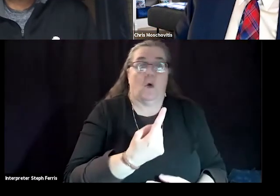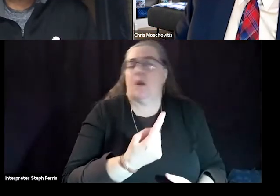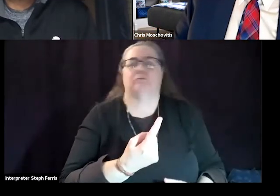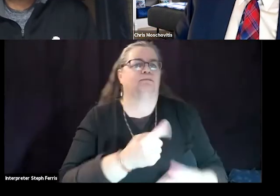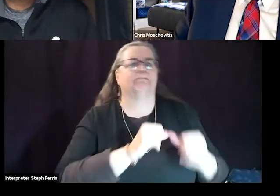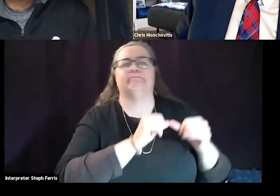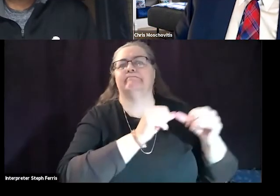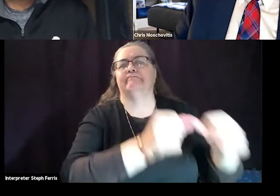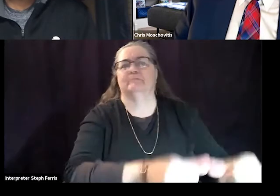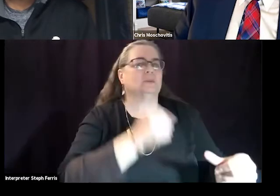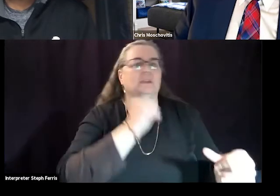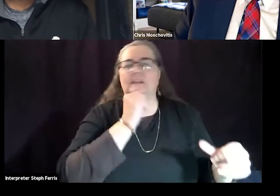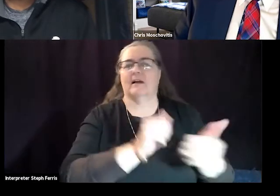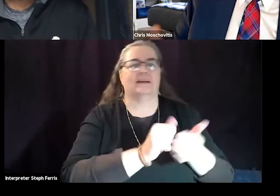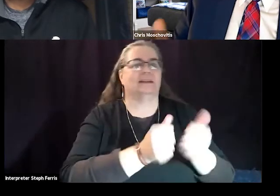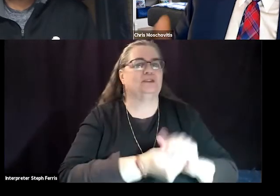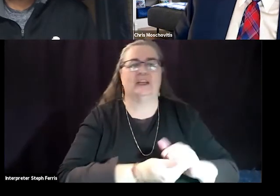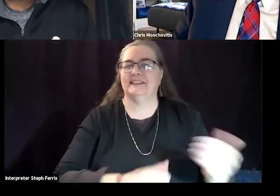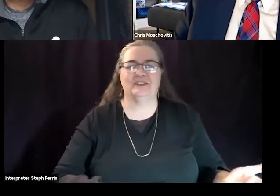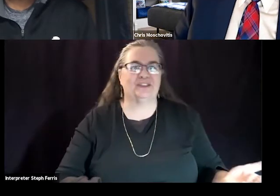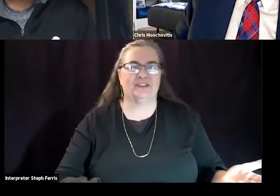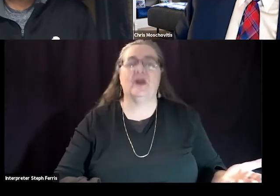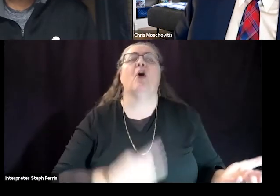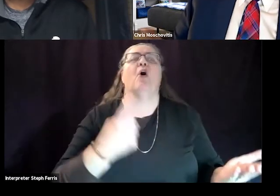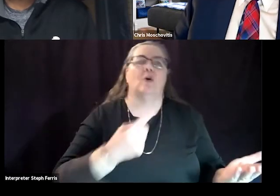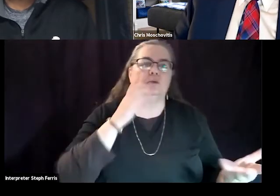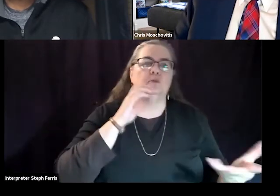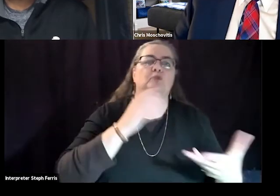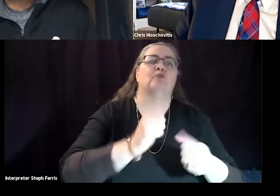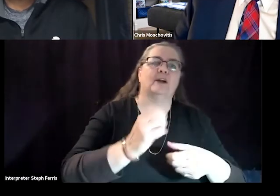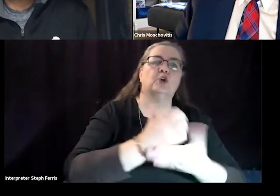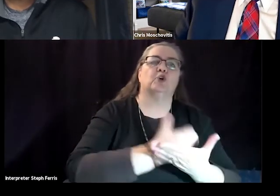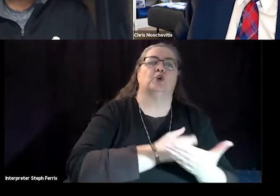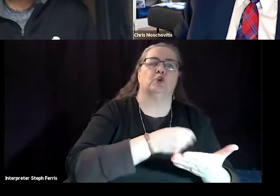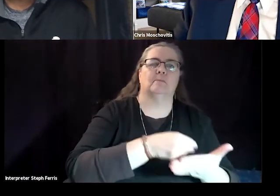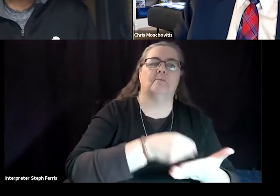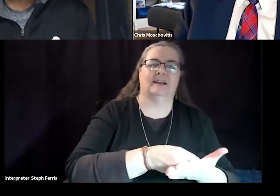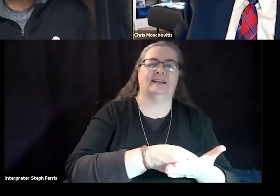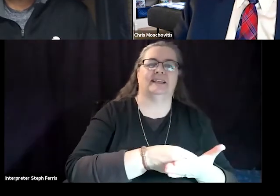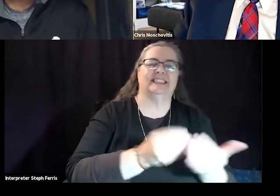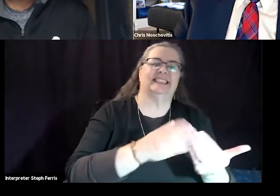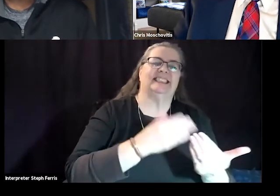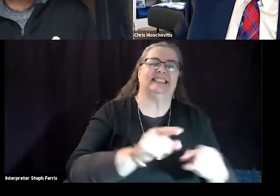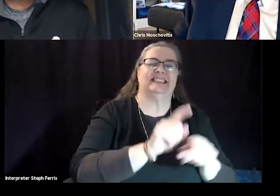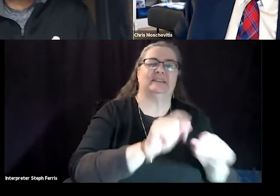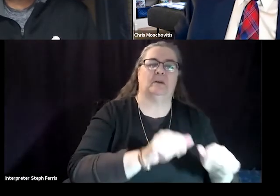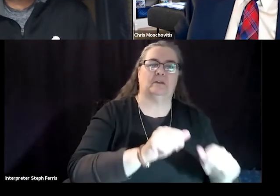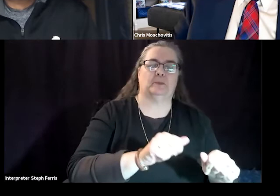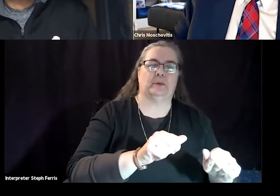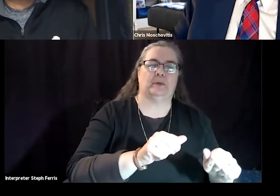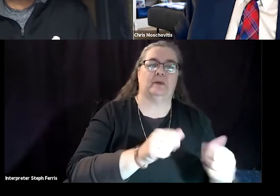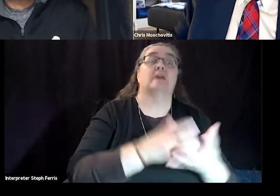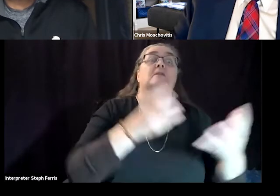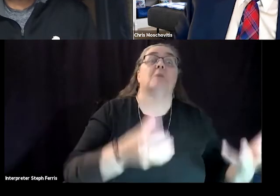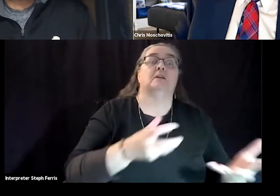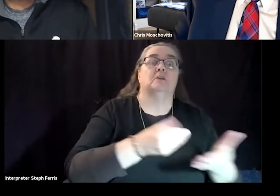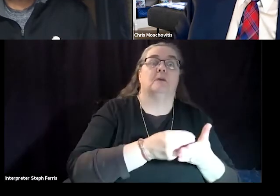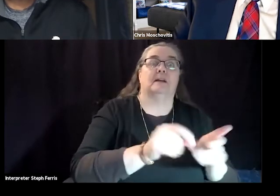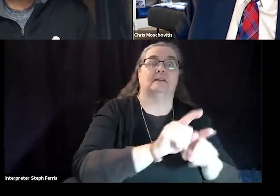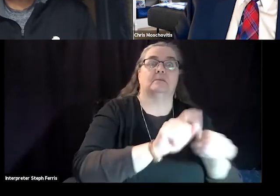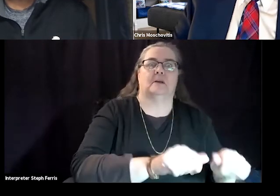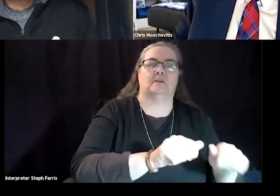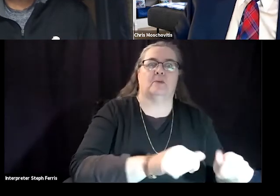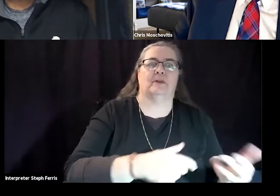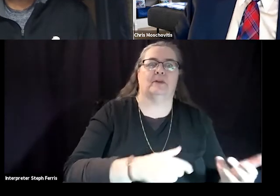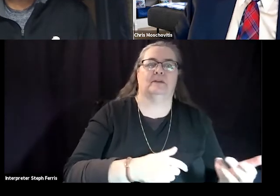is always going to try to make money as easily as possible and as much of it as possible. That's why I'm in business for. I'm in business for